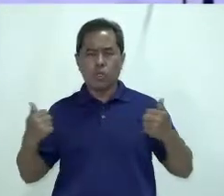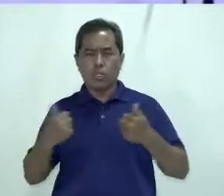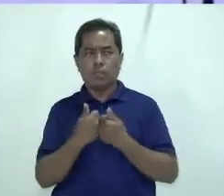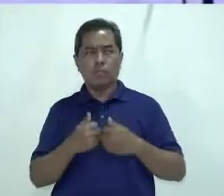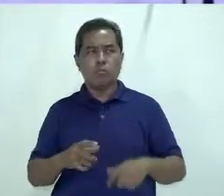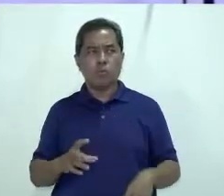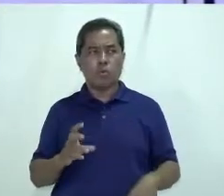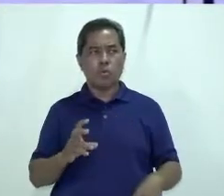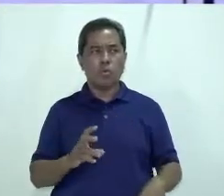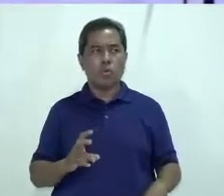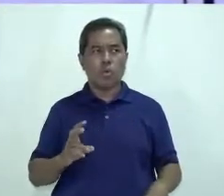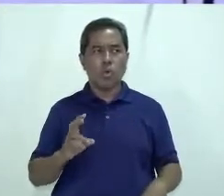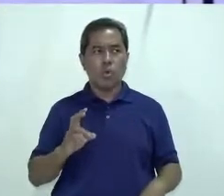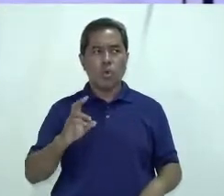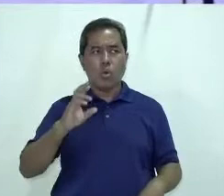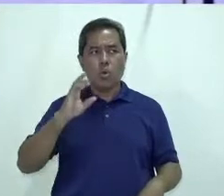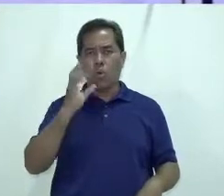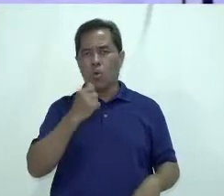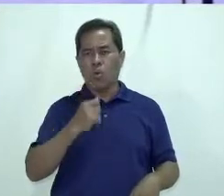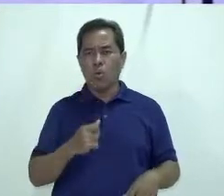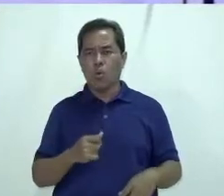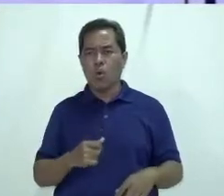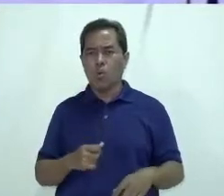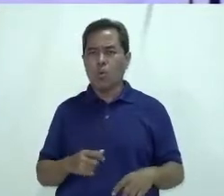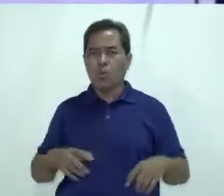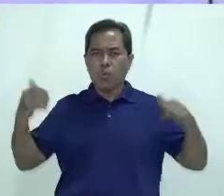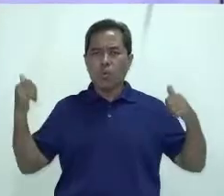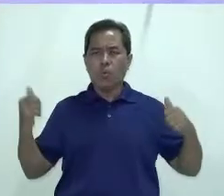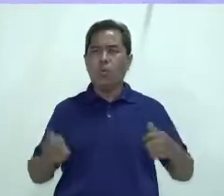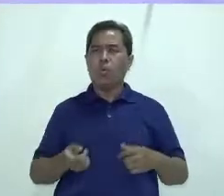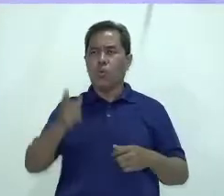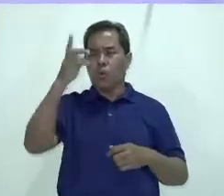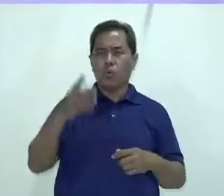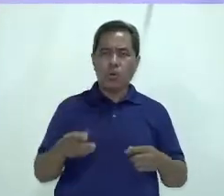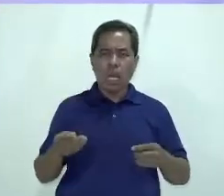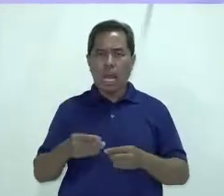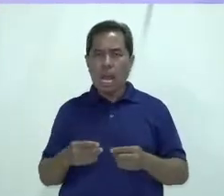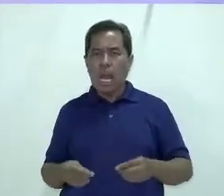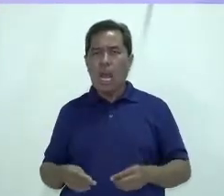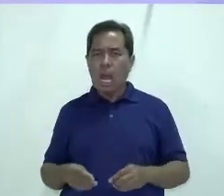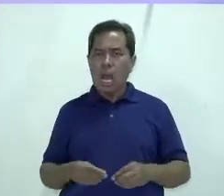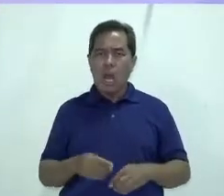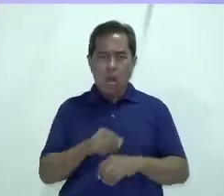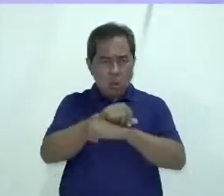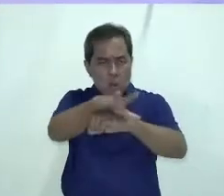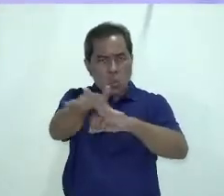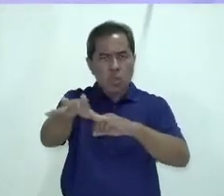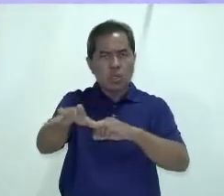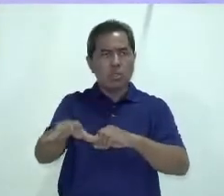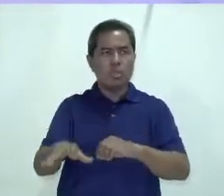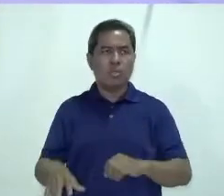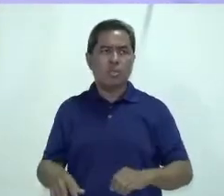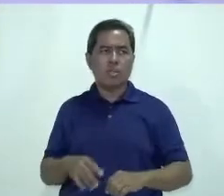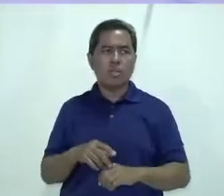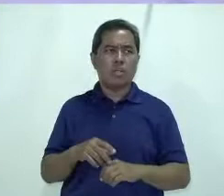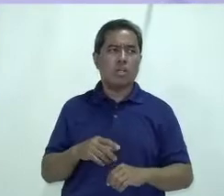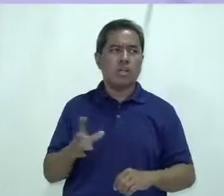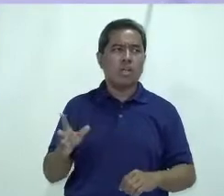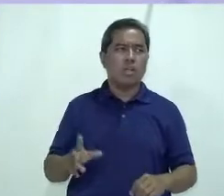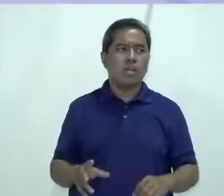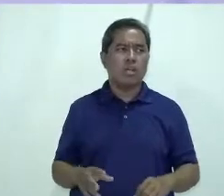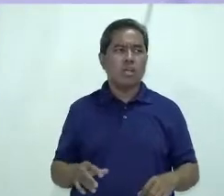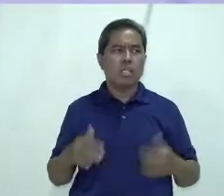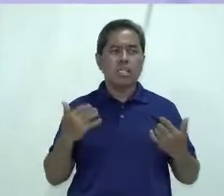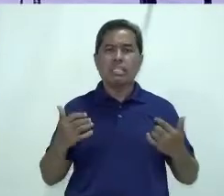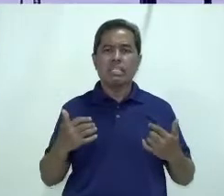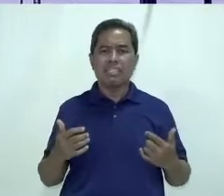does God send ahead? It's not the mightiest warriors. It's not the strongest men. A lot of times, you know who God puts in the front? It's